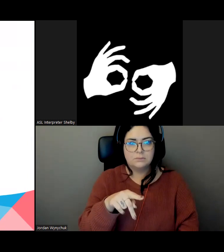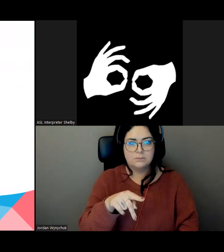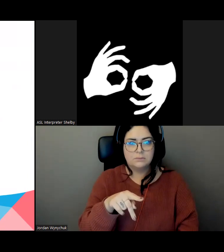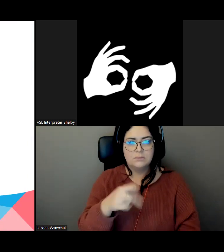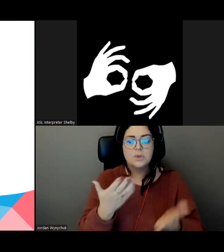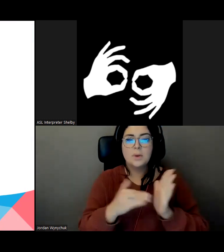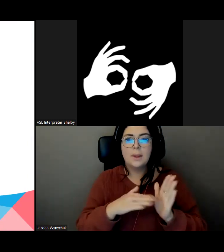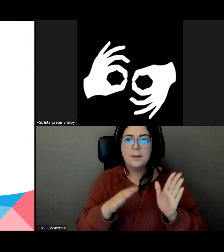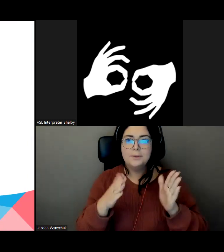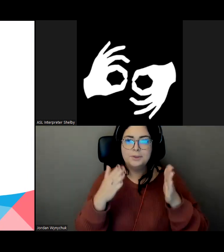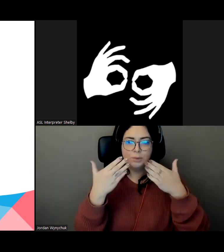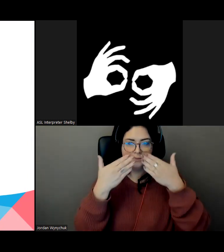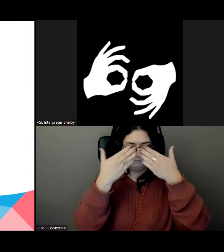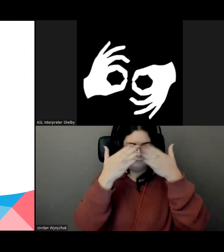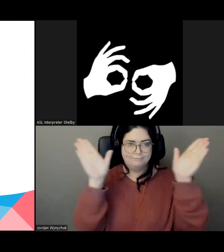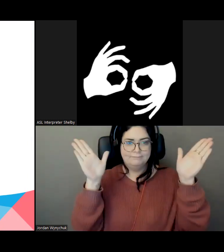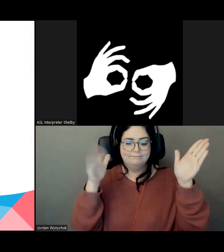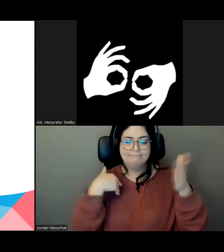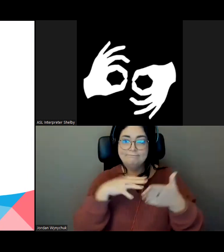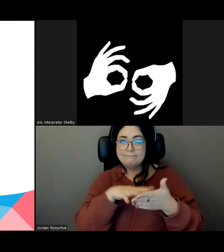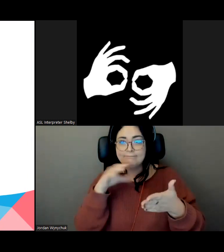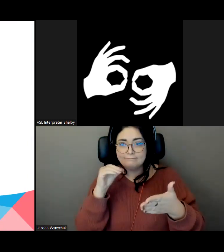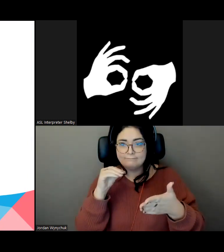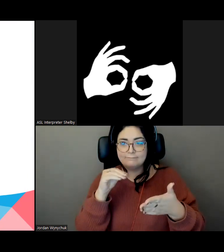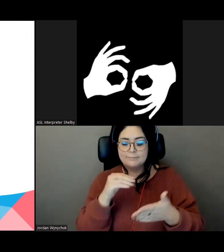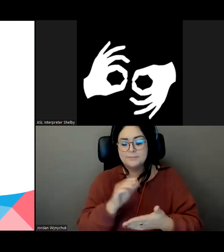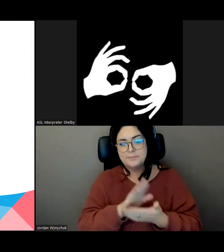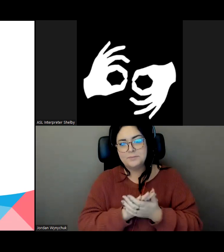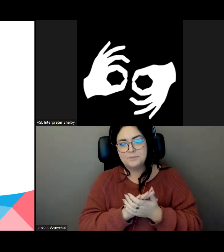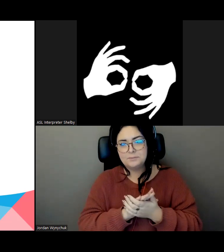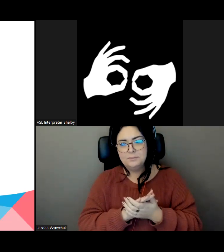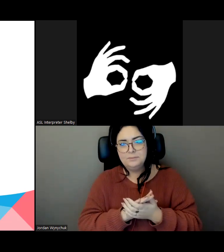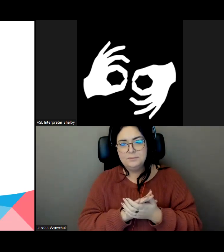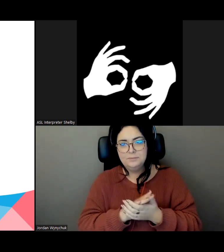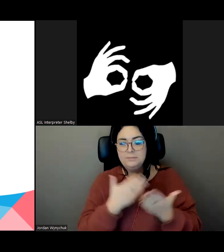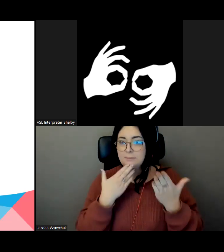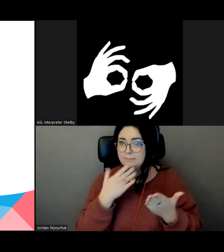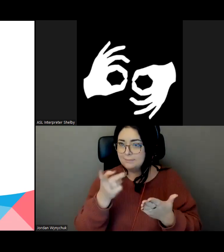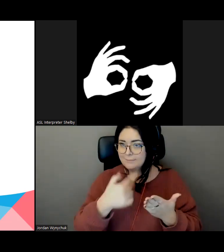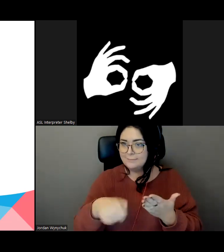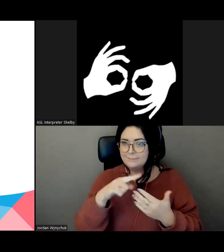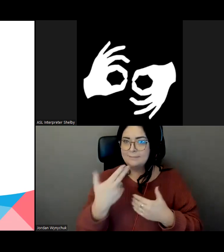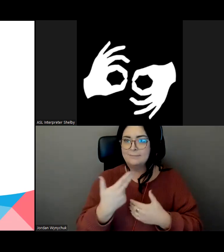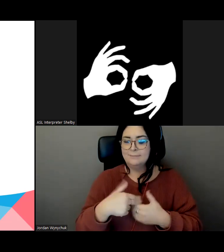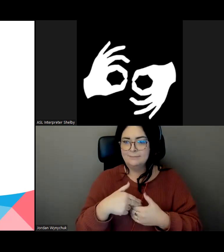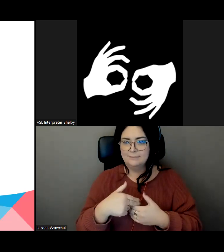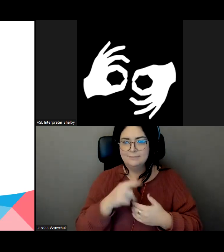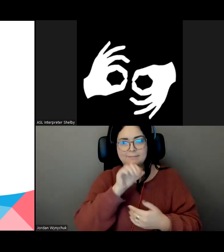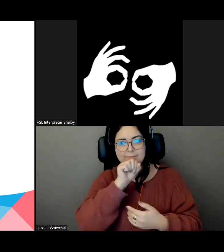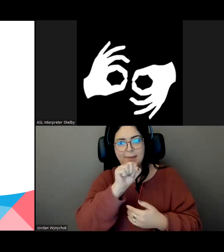learning is a really big one. So I commend you all for being here today. I love doing